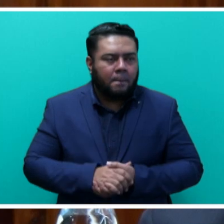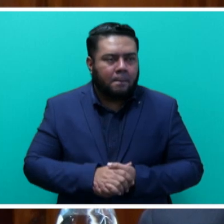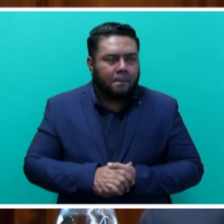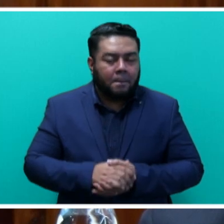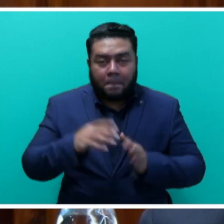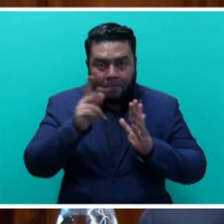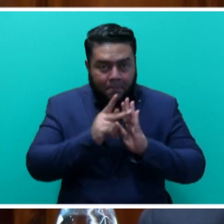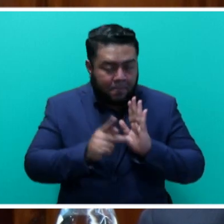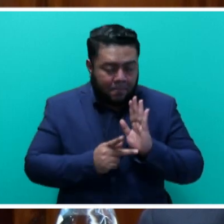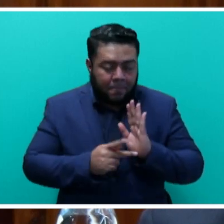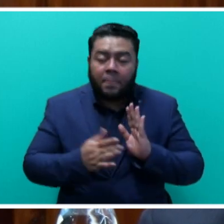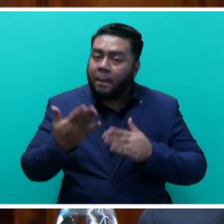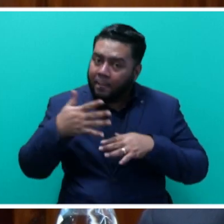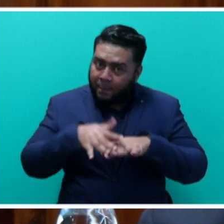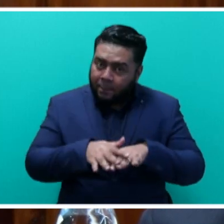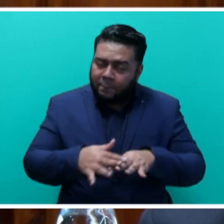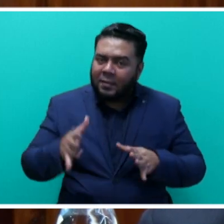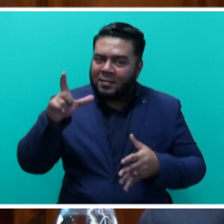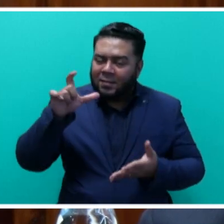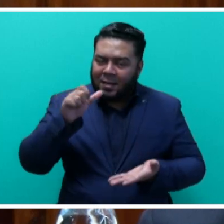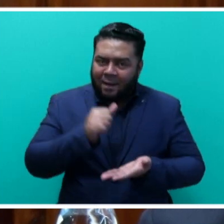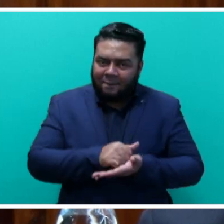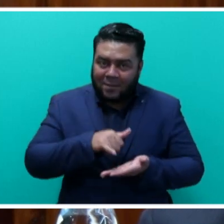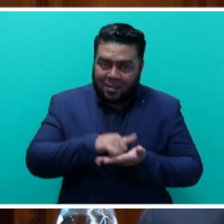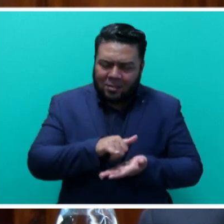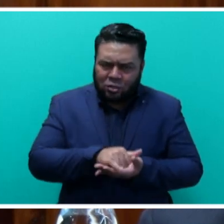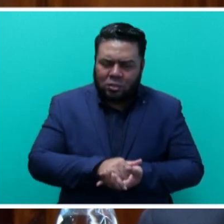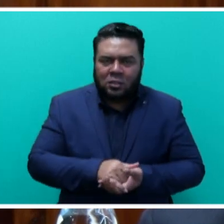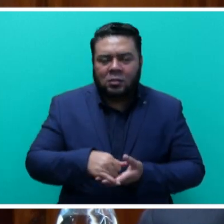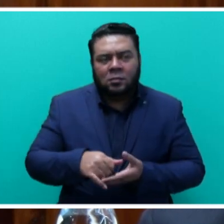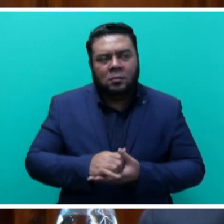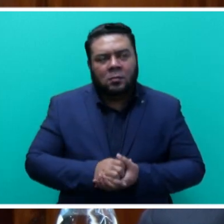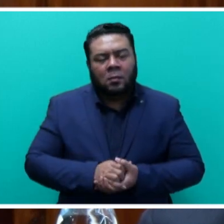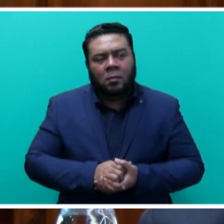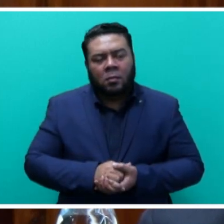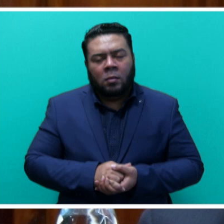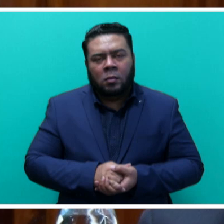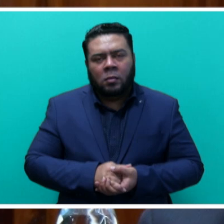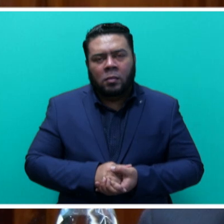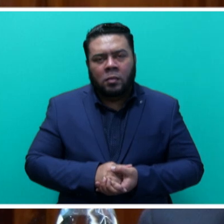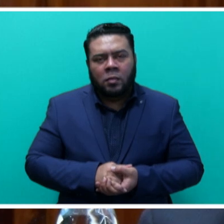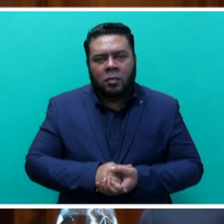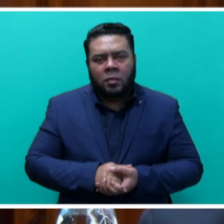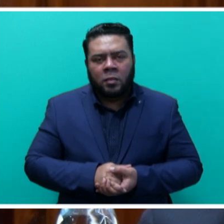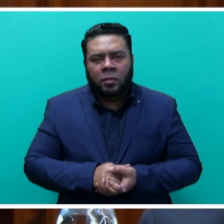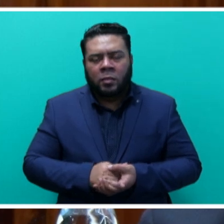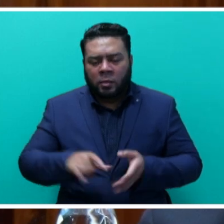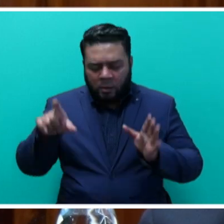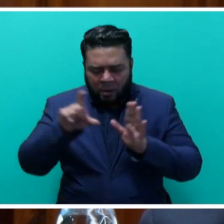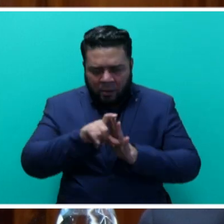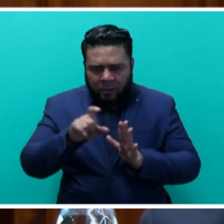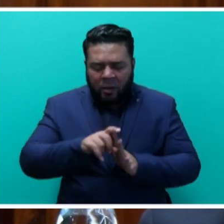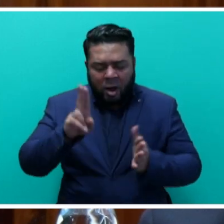In line with the Civil Aviation Occurrence Reporting and Investigation Regulation 2009, Captain